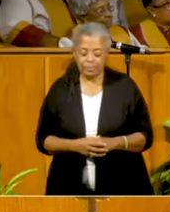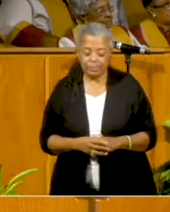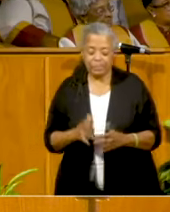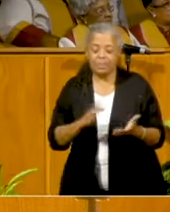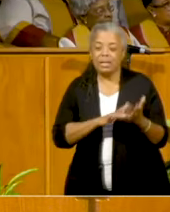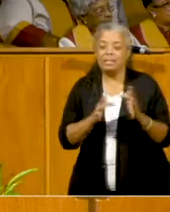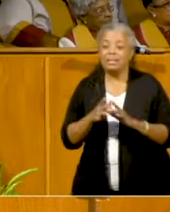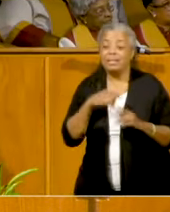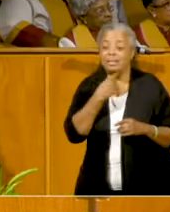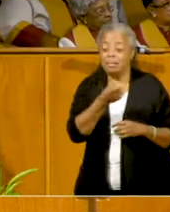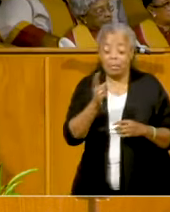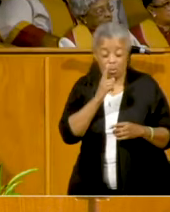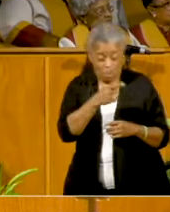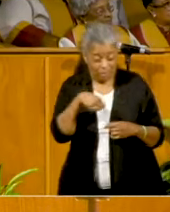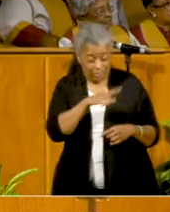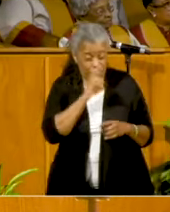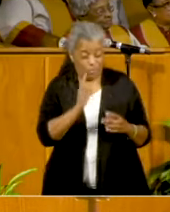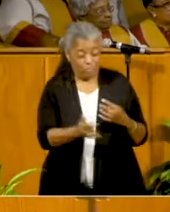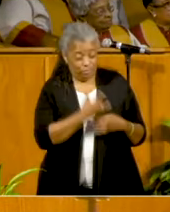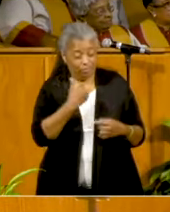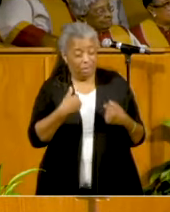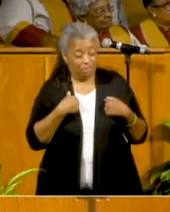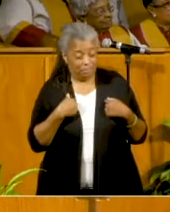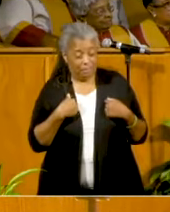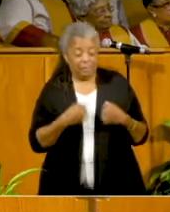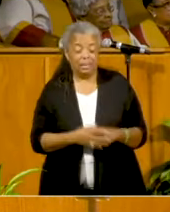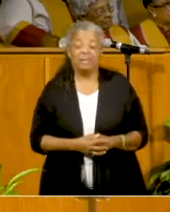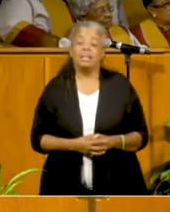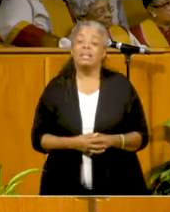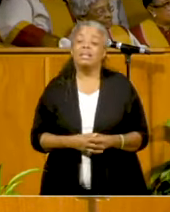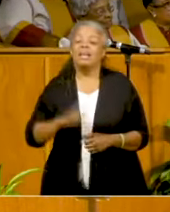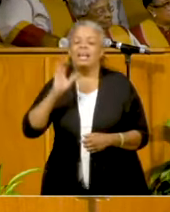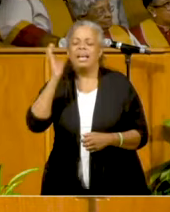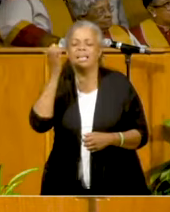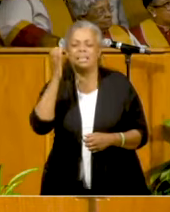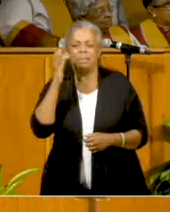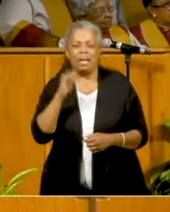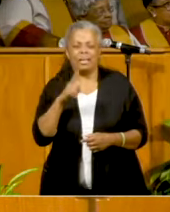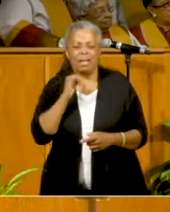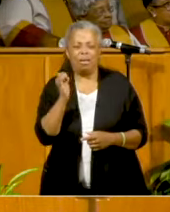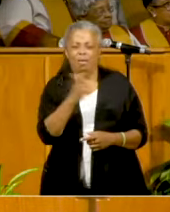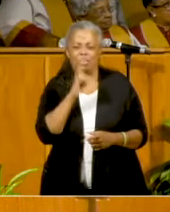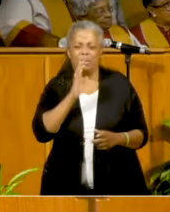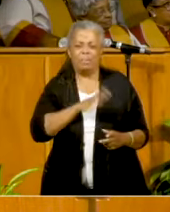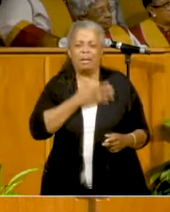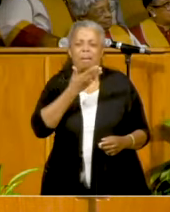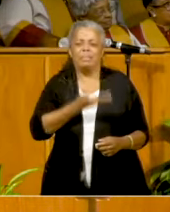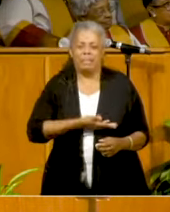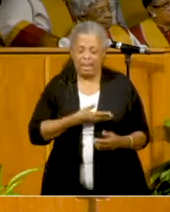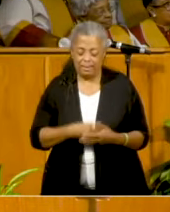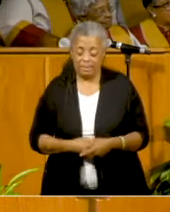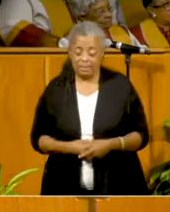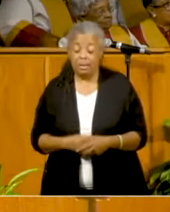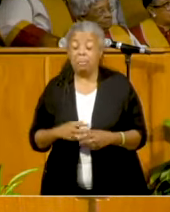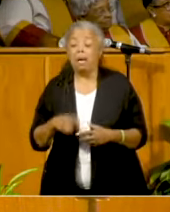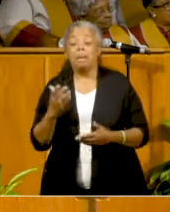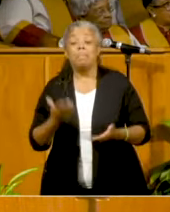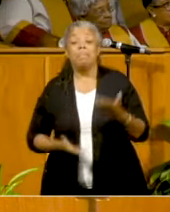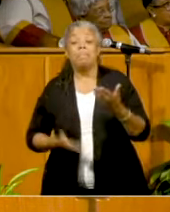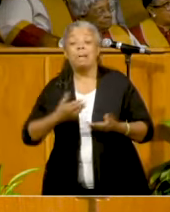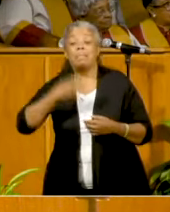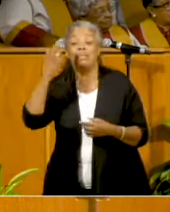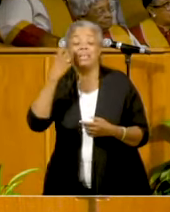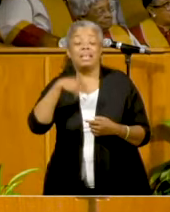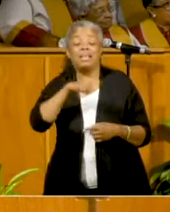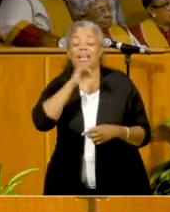Jesus tells them, when are y'all gonna betray me? And it seems to me that that would have got them all upset. But maybe the reason